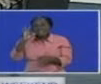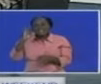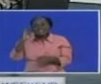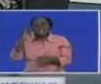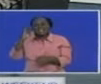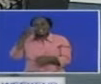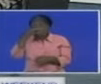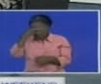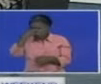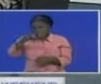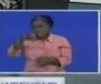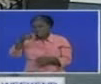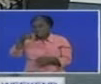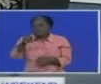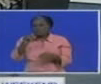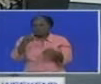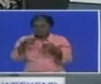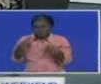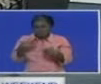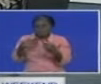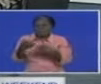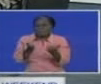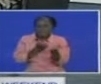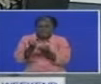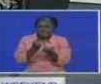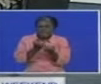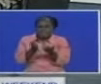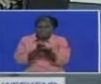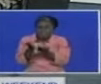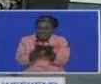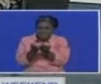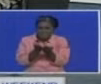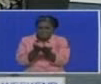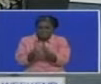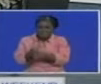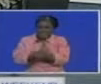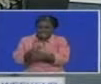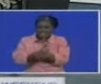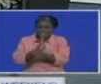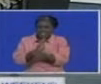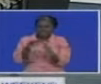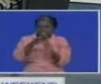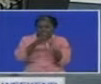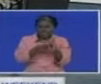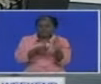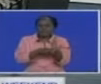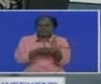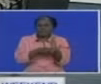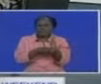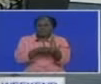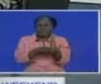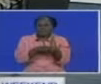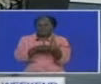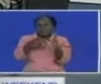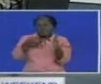them. And of course, it's been due to the President's busy schedule, so we understand, Senator. I was just trying to say, I don't know where a professor